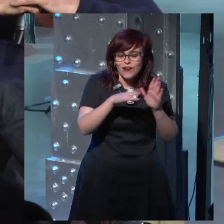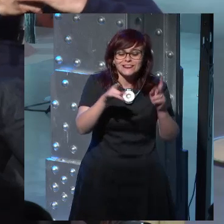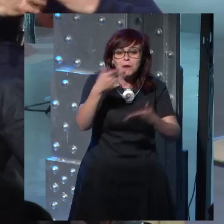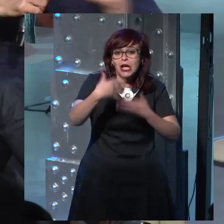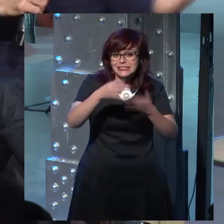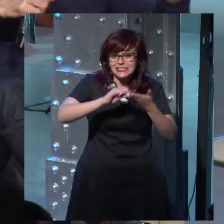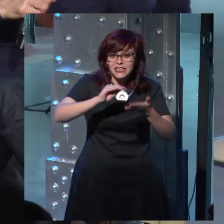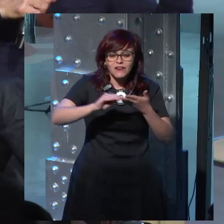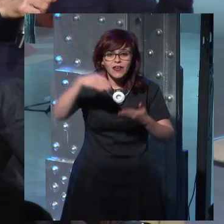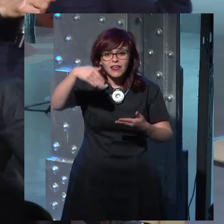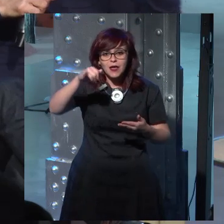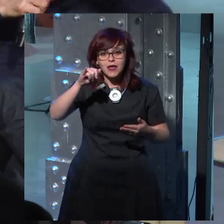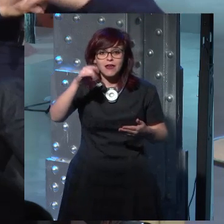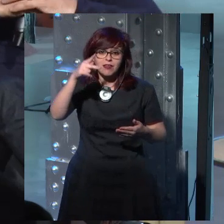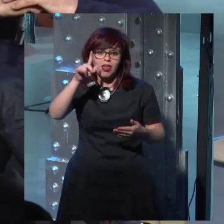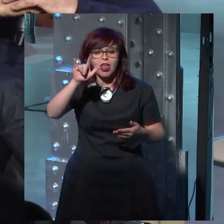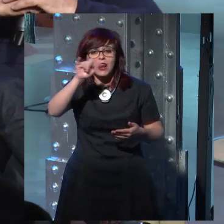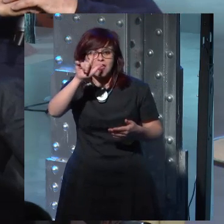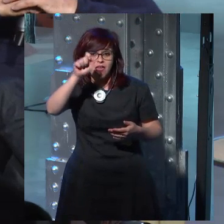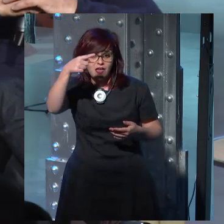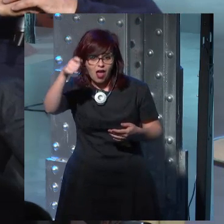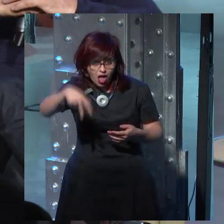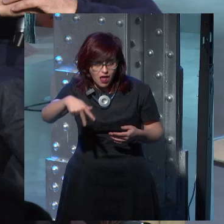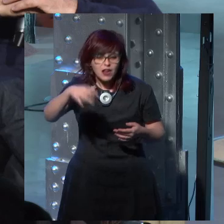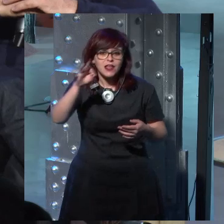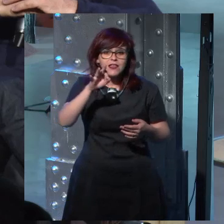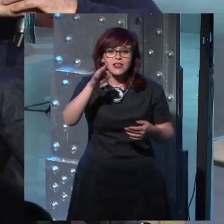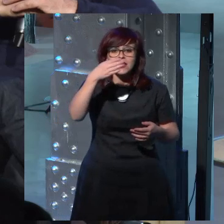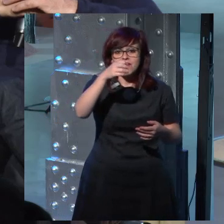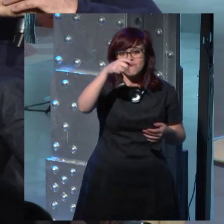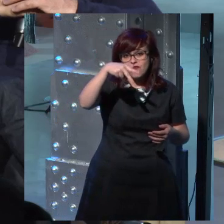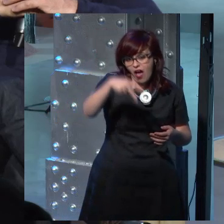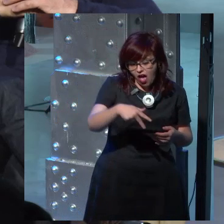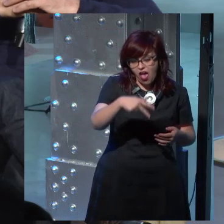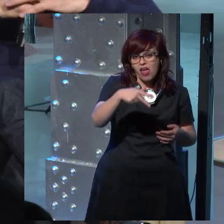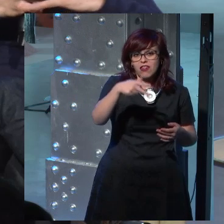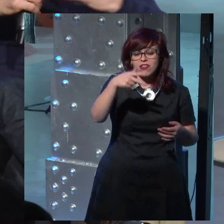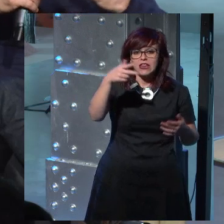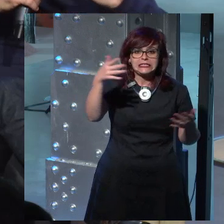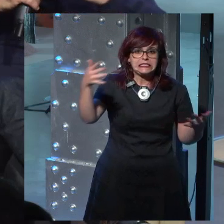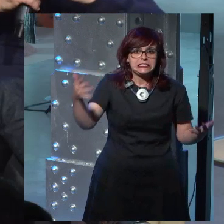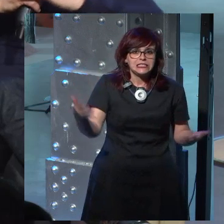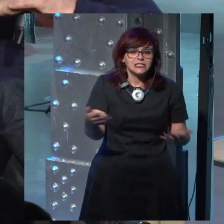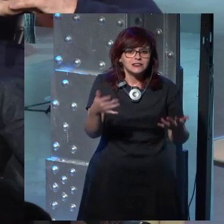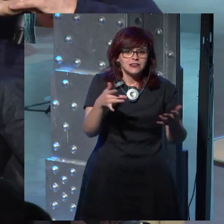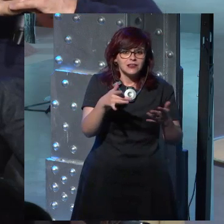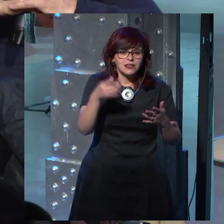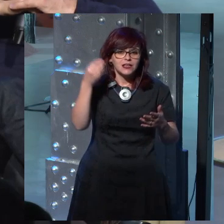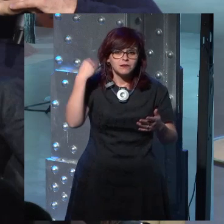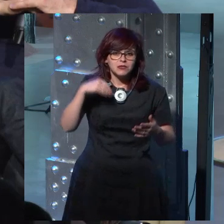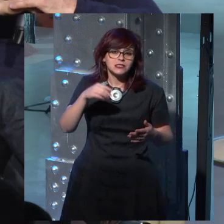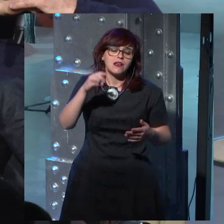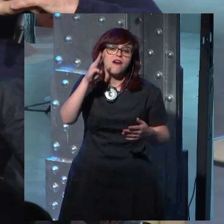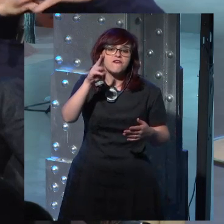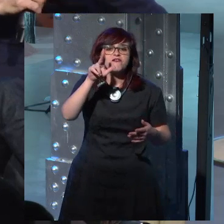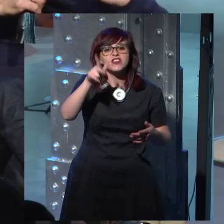crew. They're the ones who wrote it originally. I feel like they're entitled to draw from it.